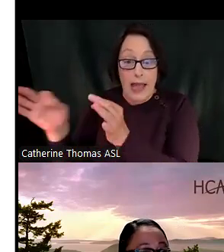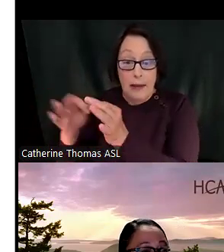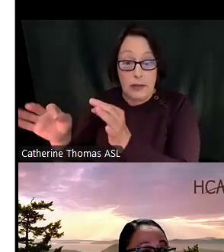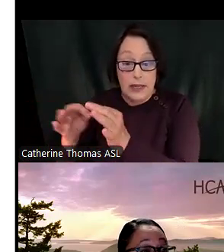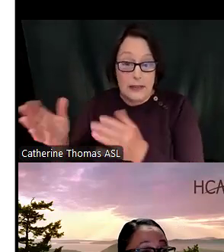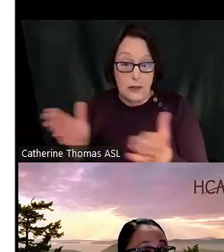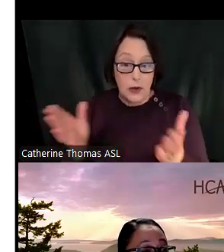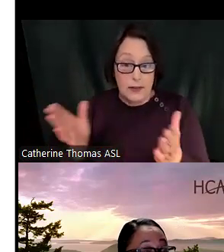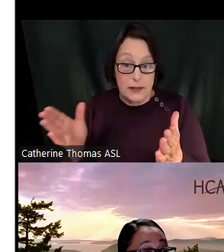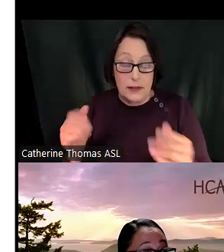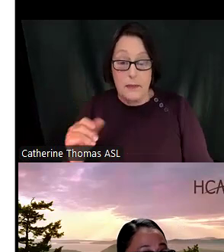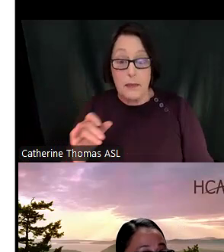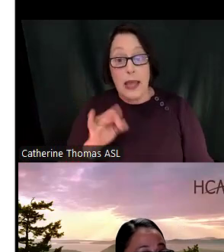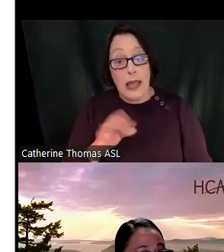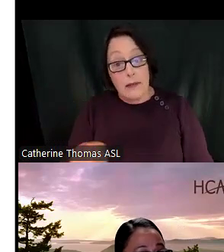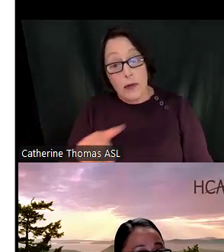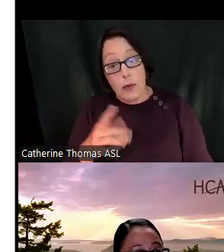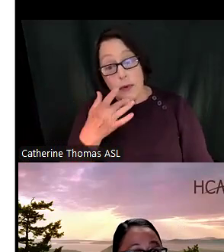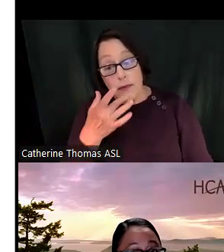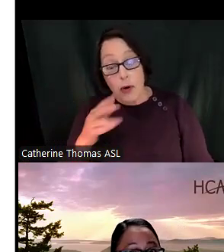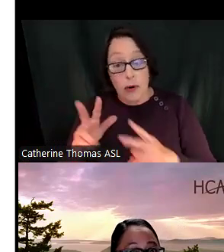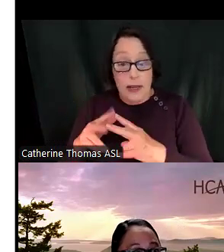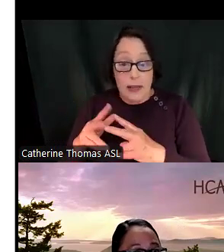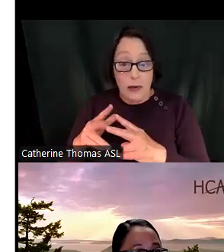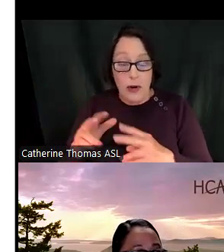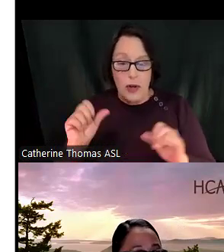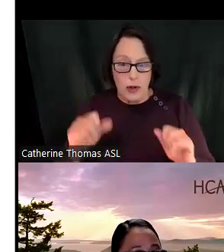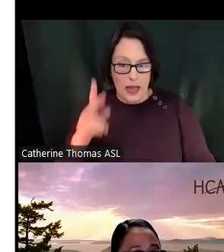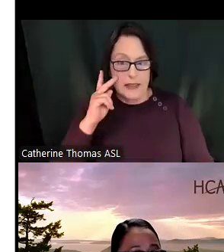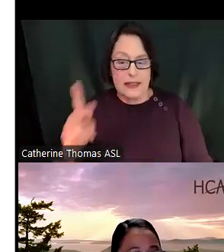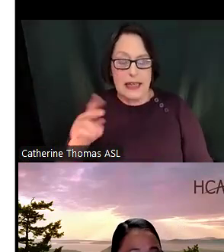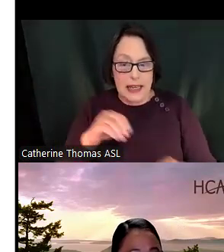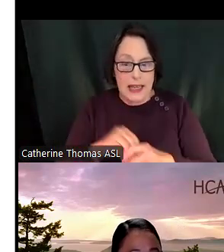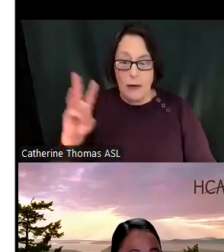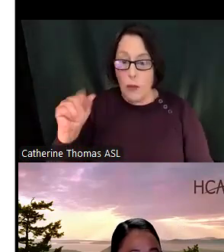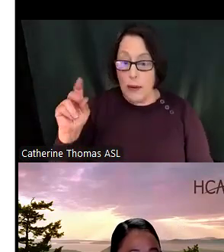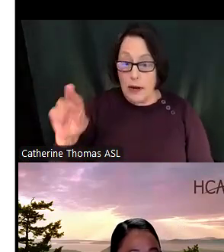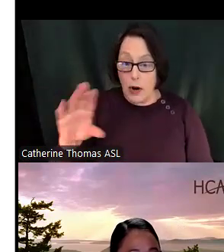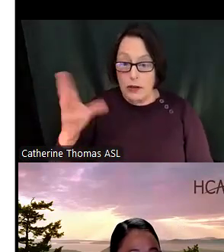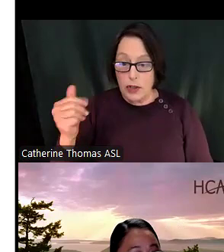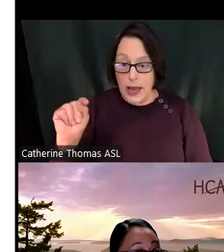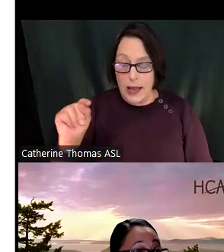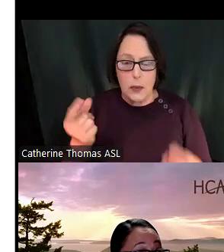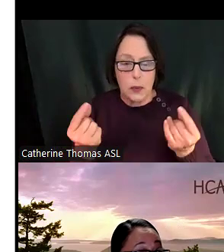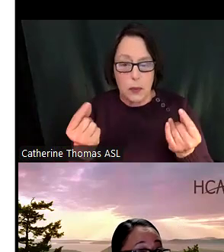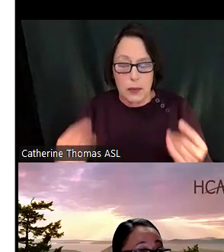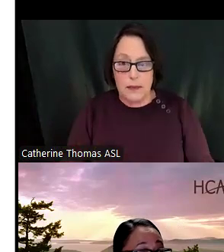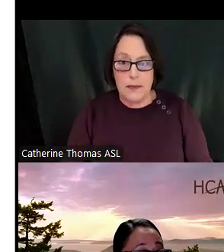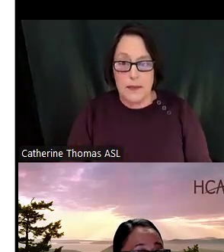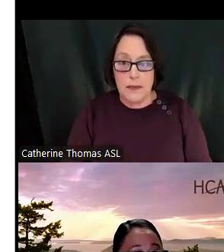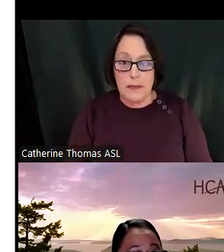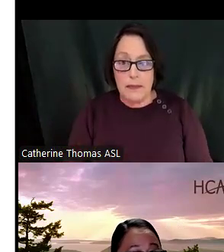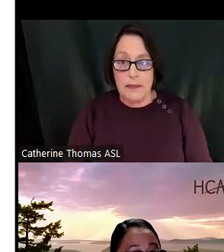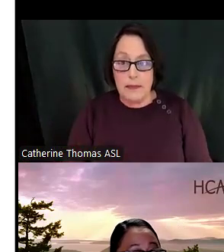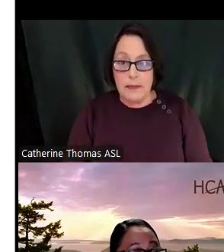services. If you would like either of those services, you'll see that in our webinar chat. To ask questions